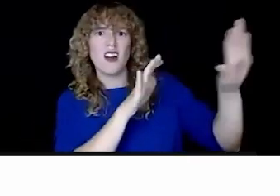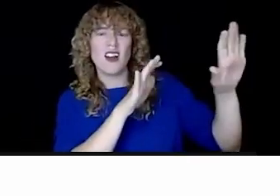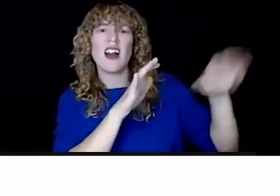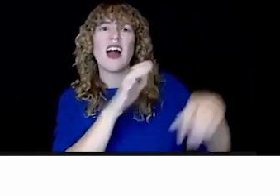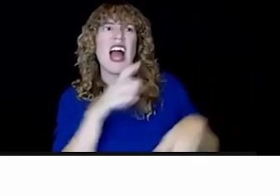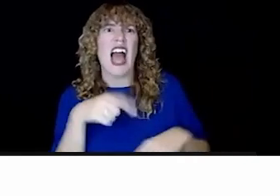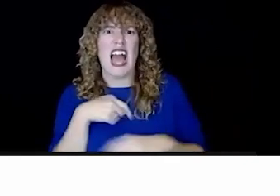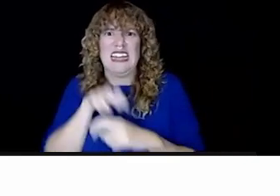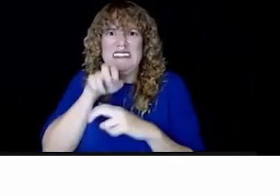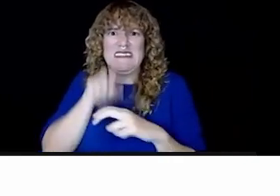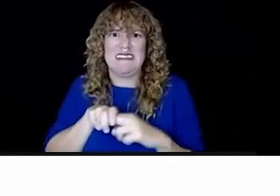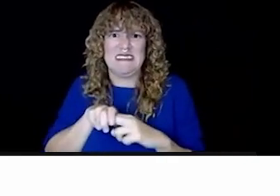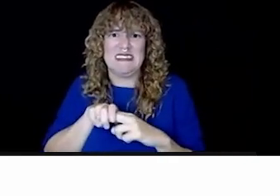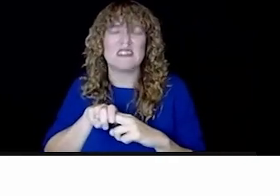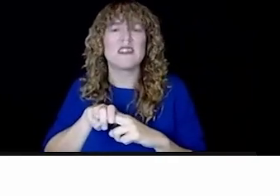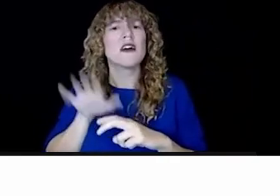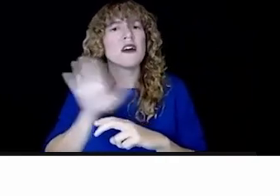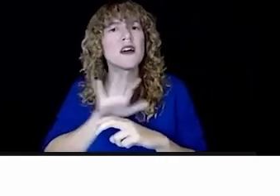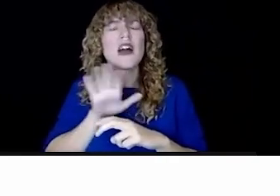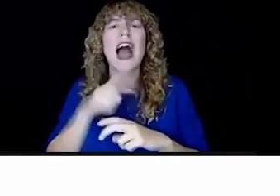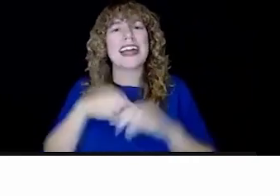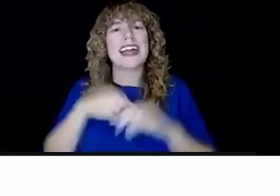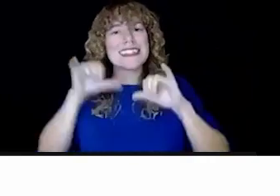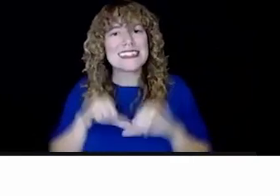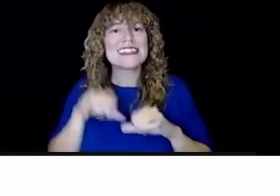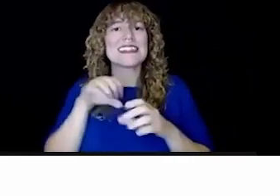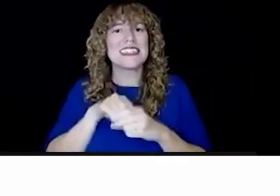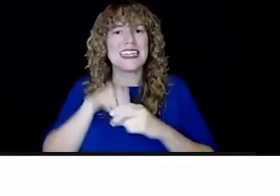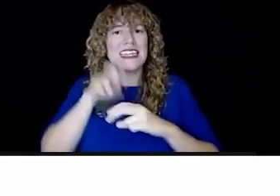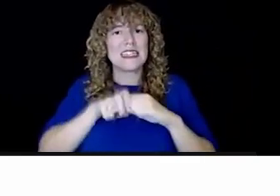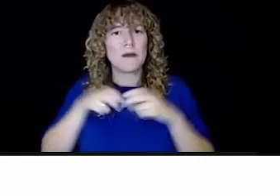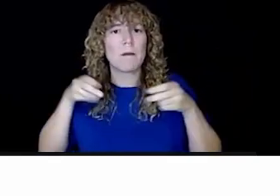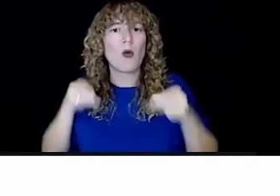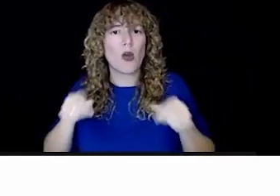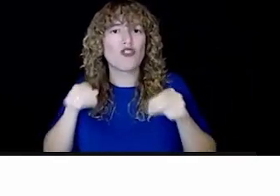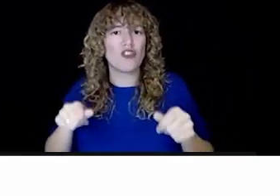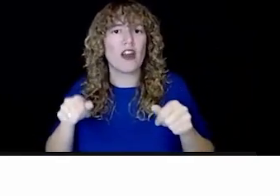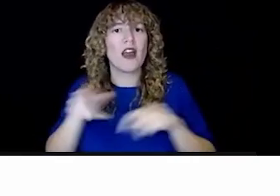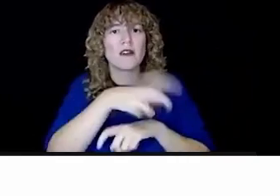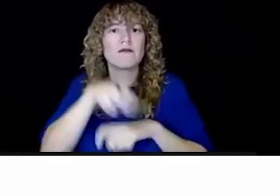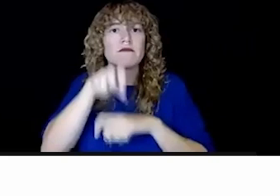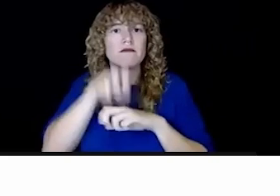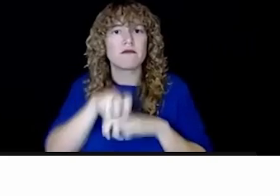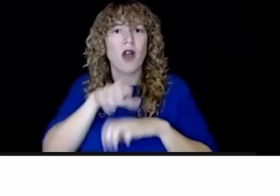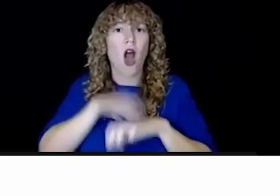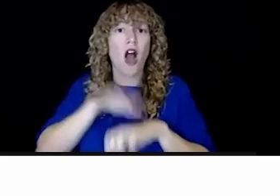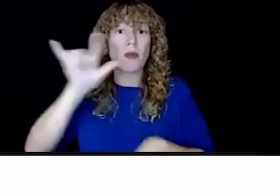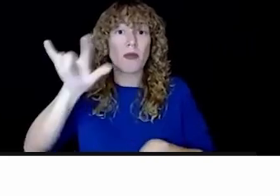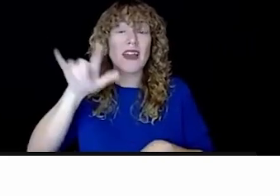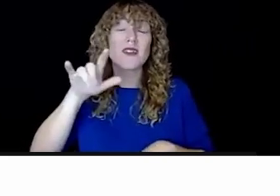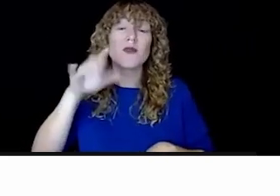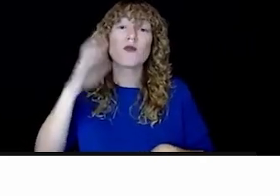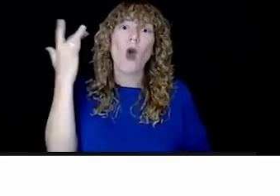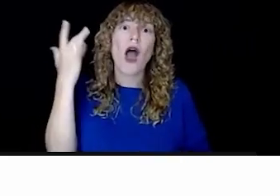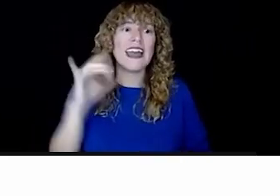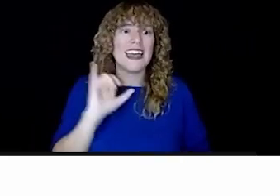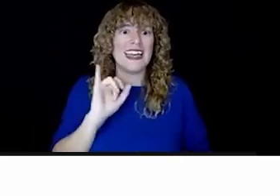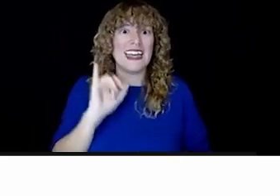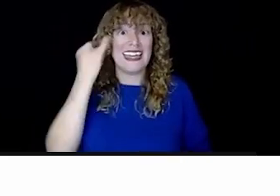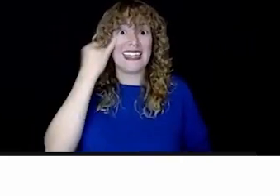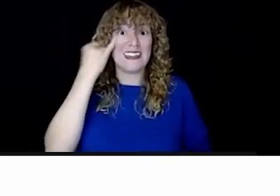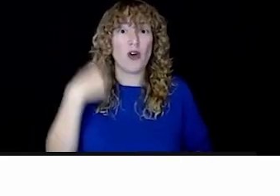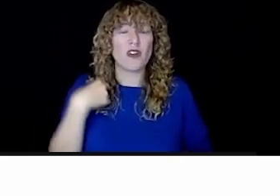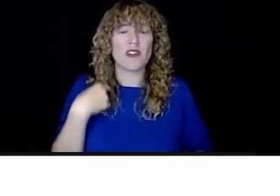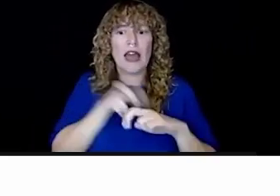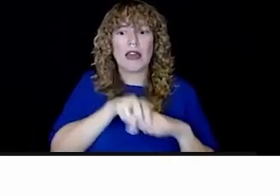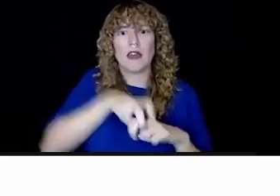area, where, you know, that's the part of the process where the wheelchairs are getting damaged, getting them into or out of the